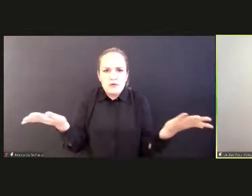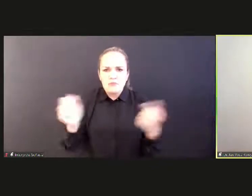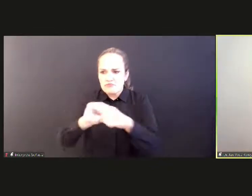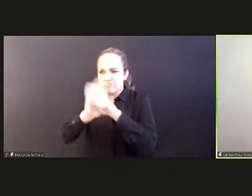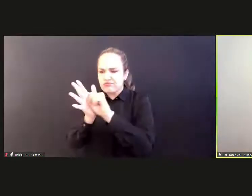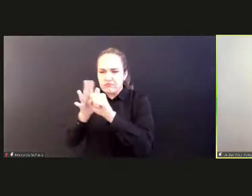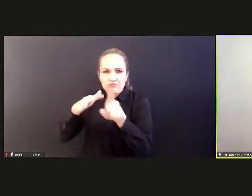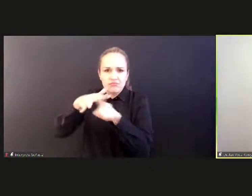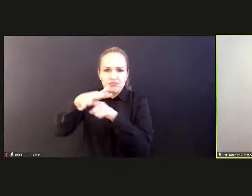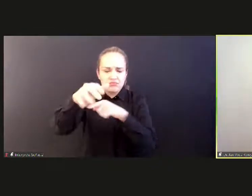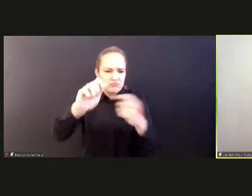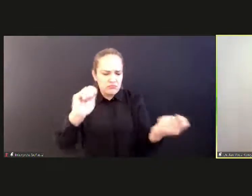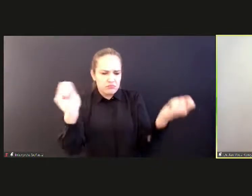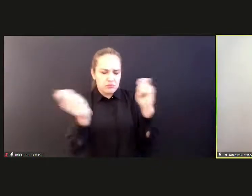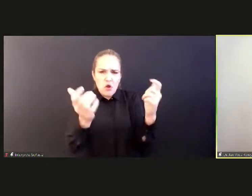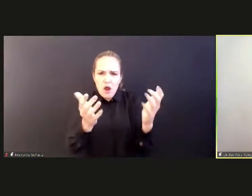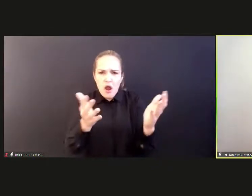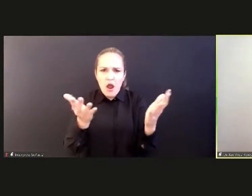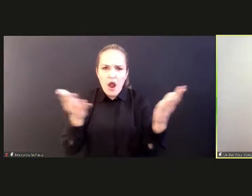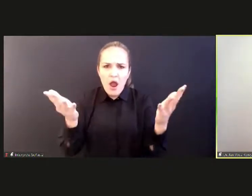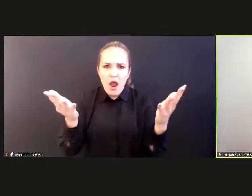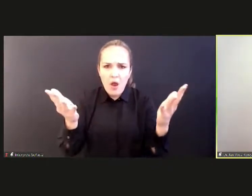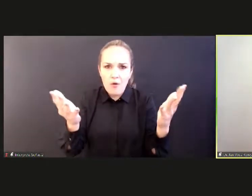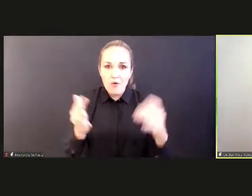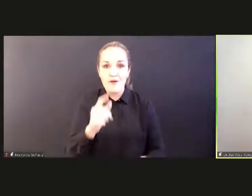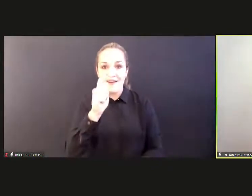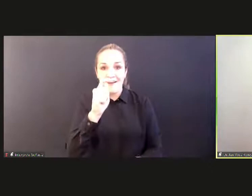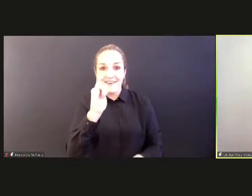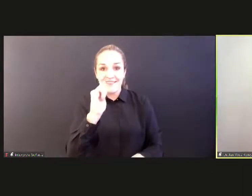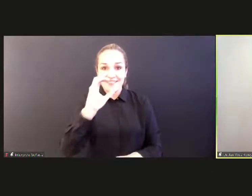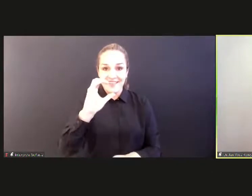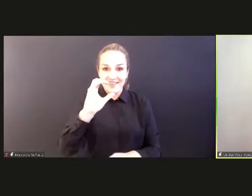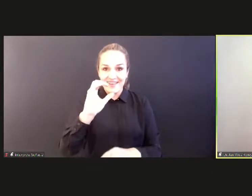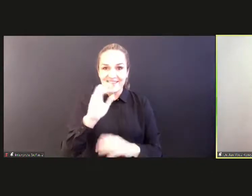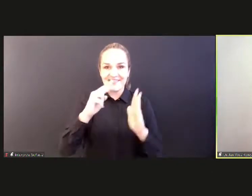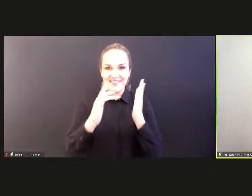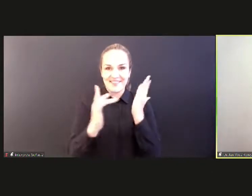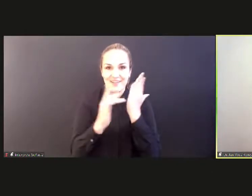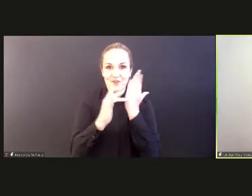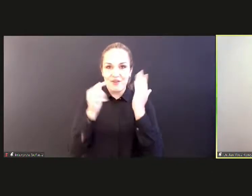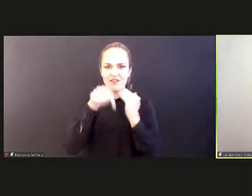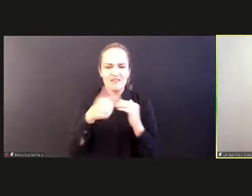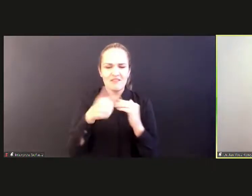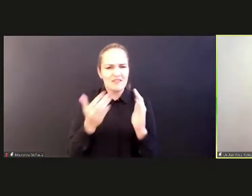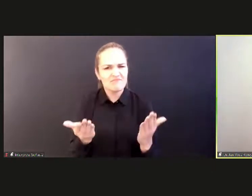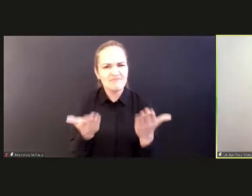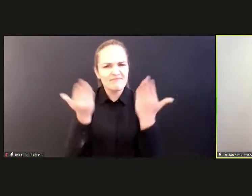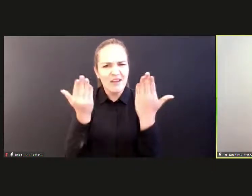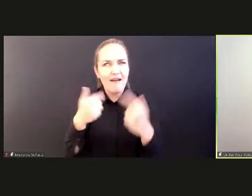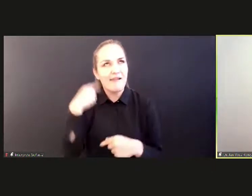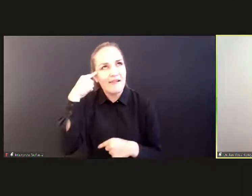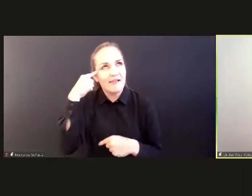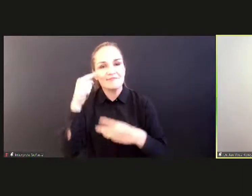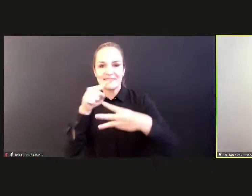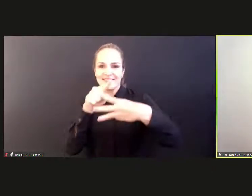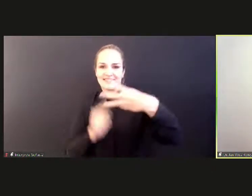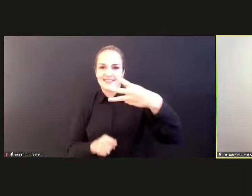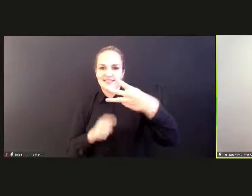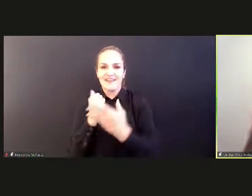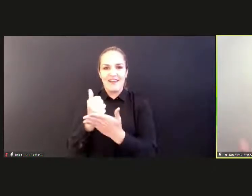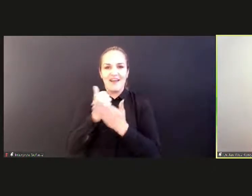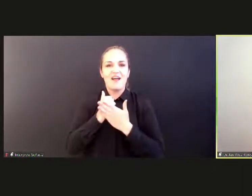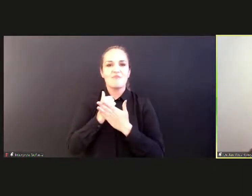that ICT-enabled services can improve the Caribbean's export prospects. Traditional services can